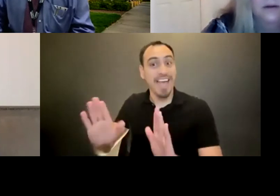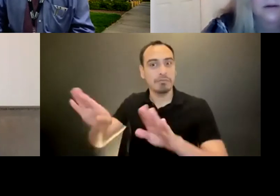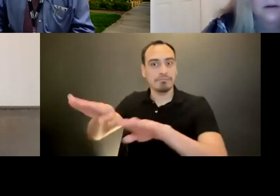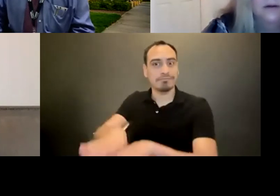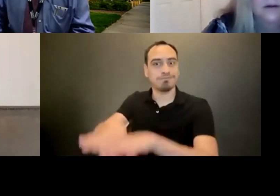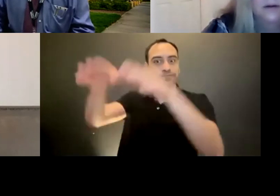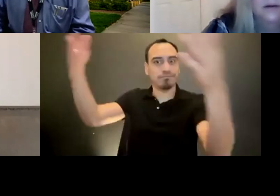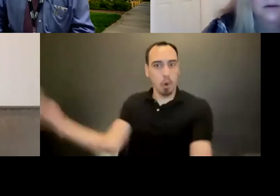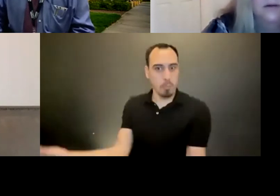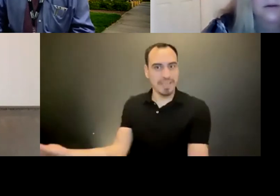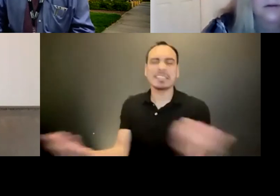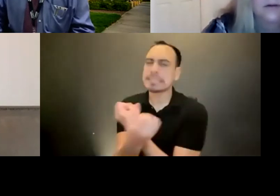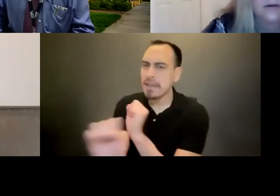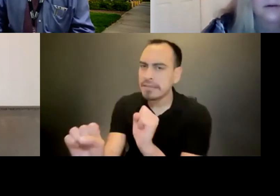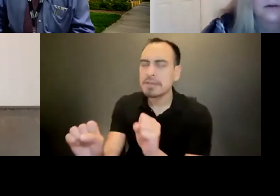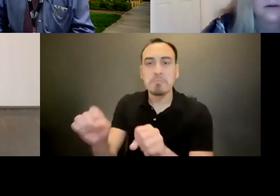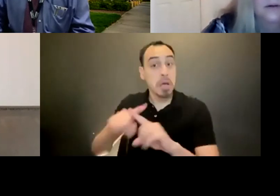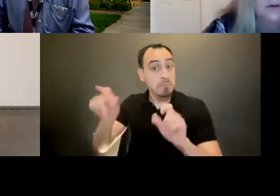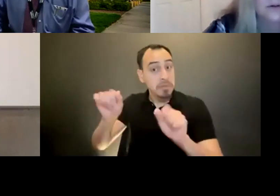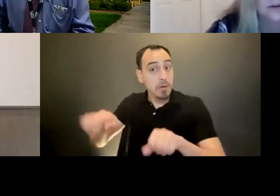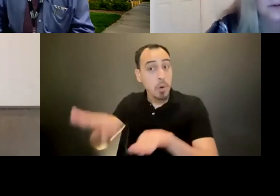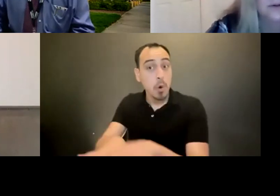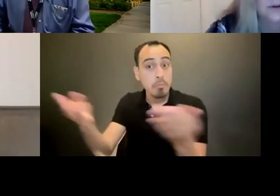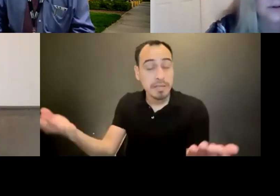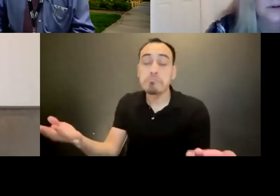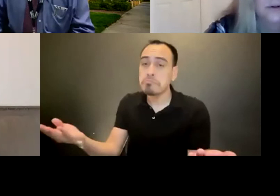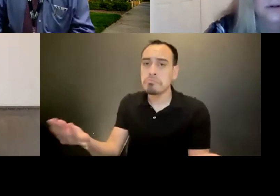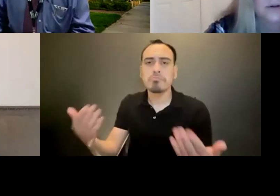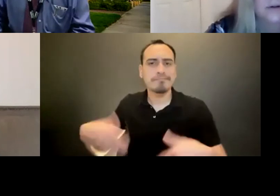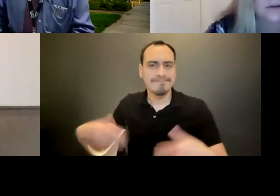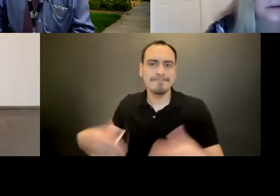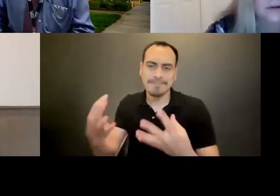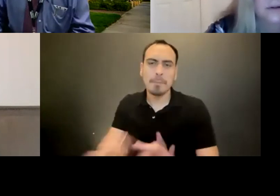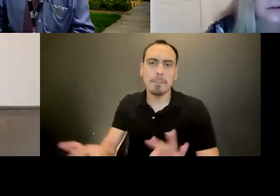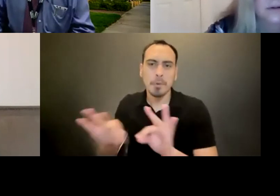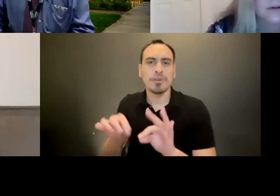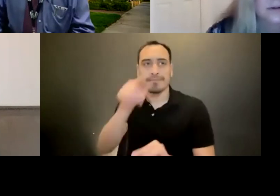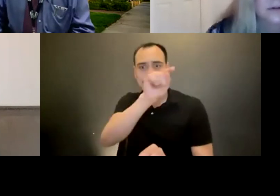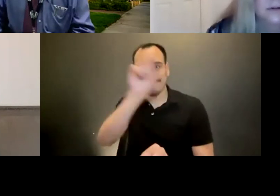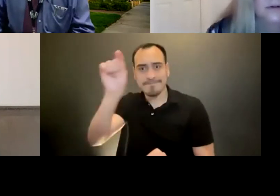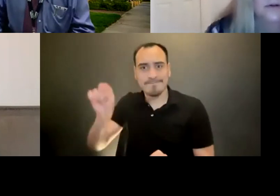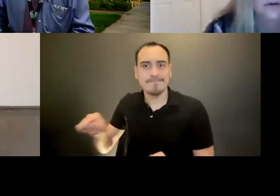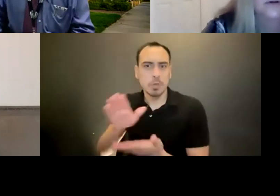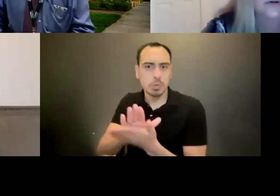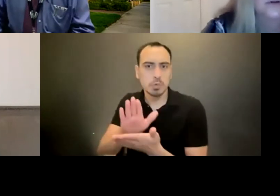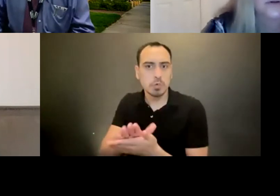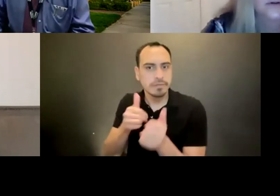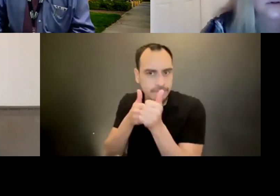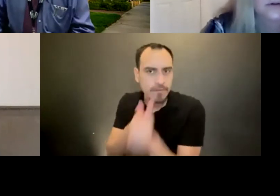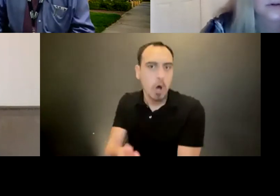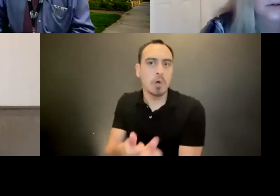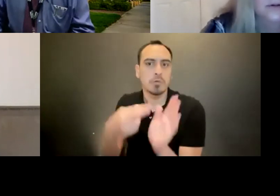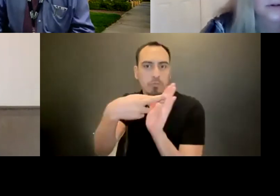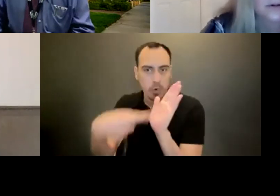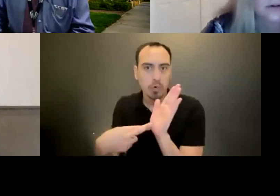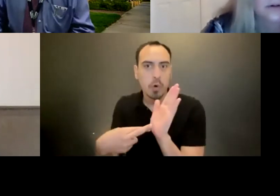but it's important that they follow the protocols that they have put in place, because those